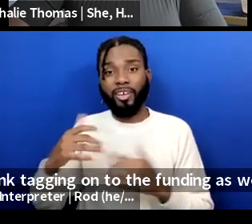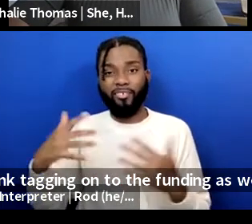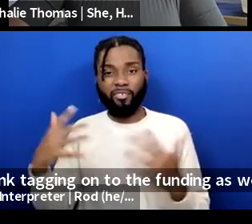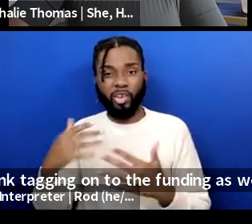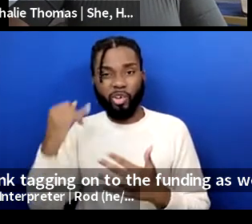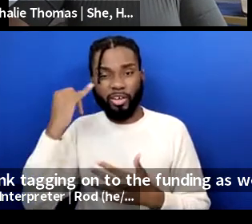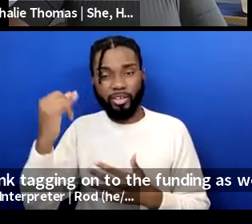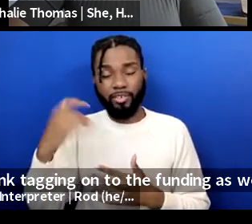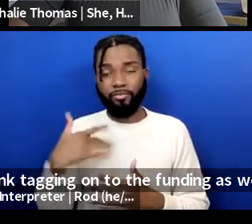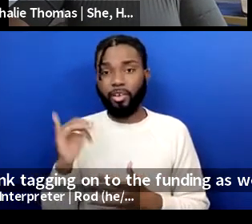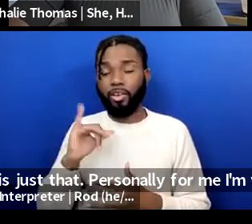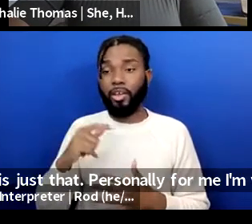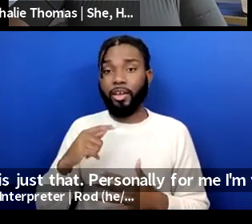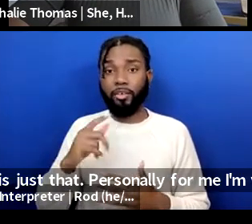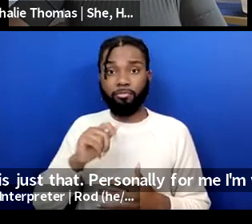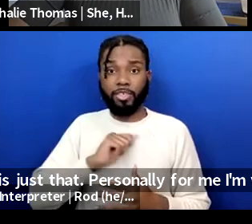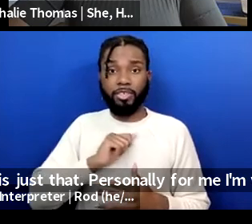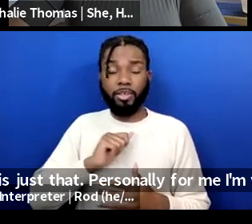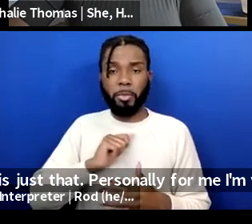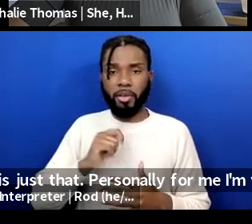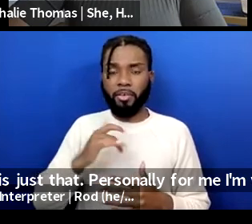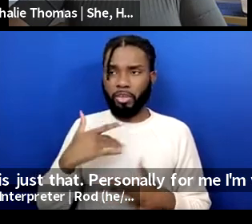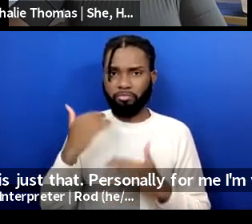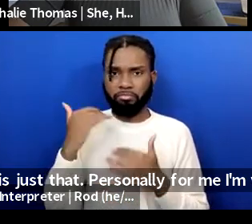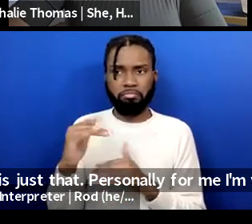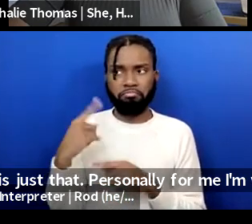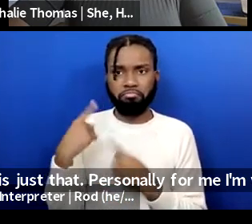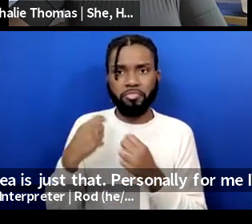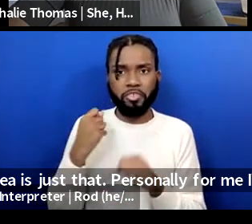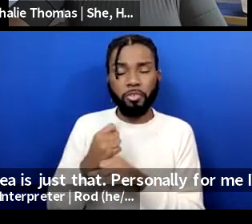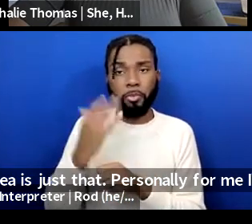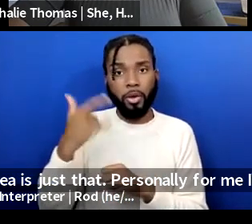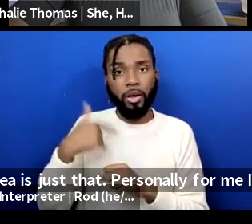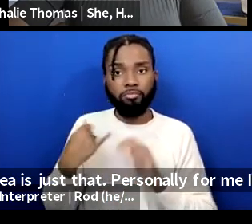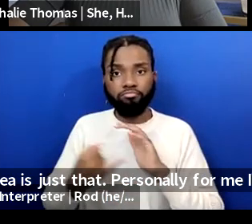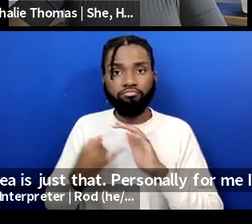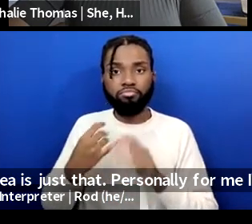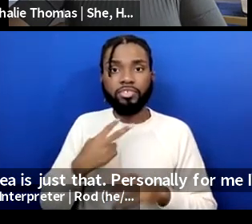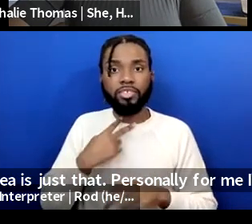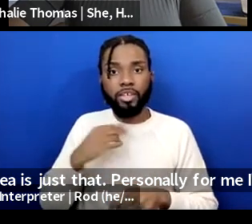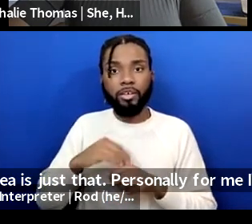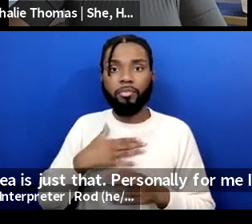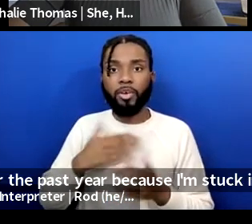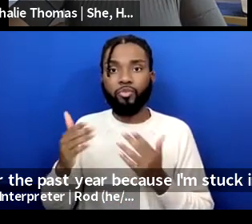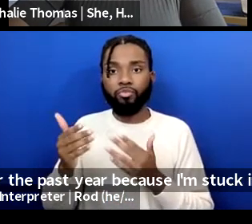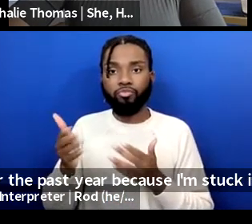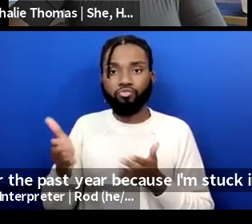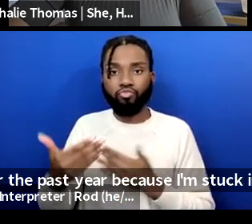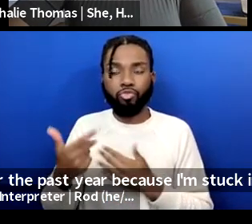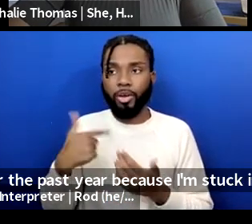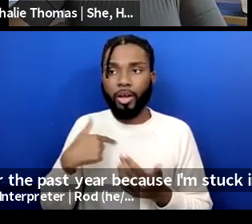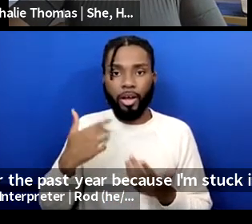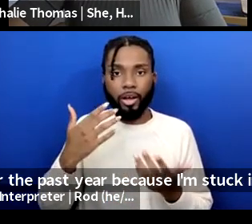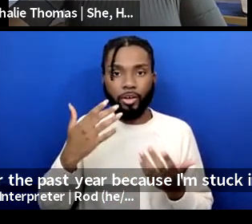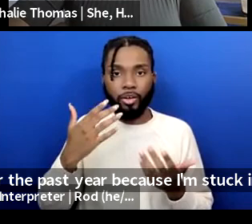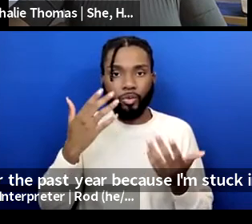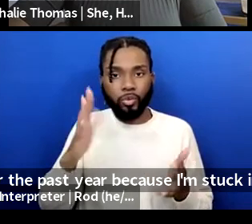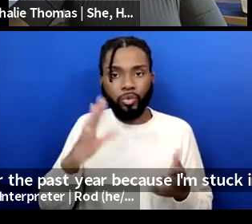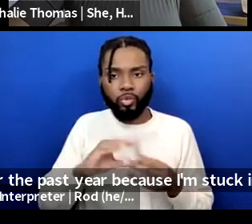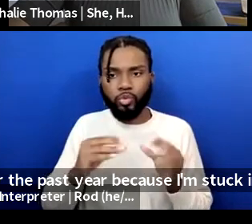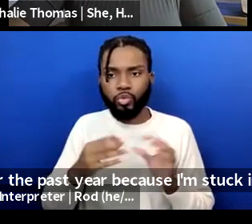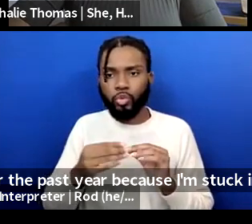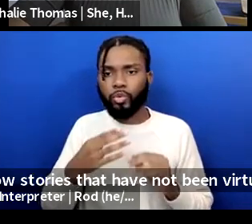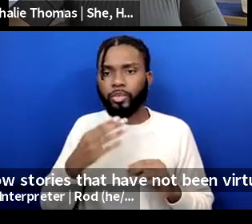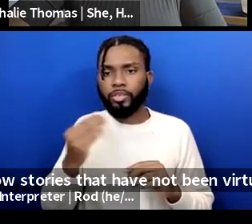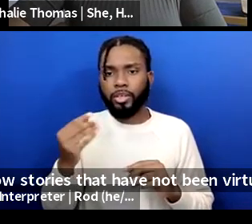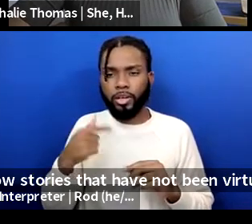personally for me, I'm very limited for the past year because I'm stuck in my room. I don't know stories that are not being virtually made, and that's a problem.